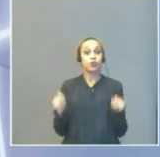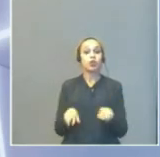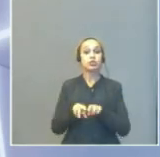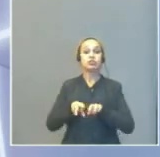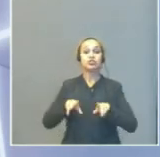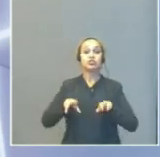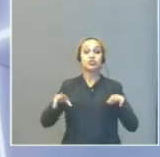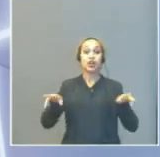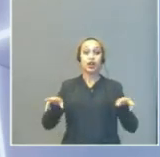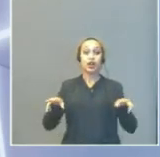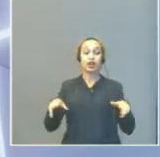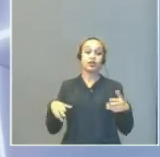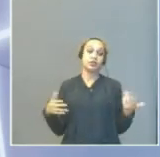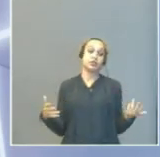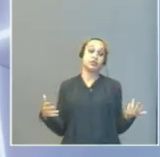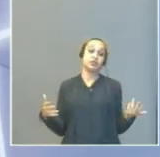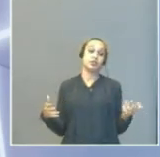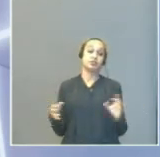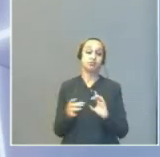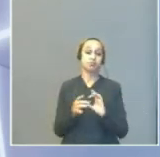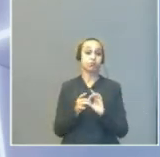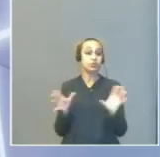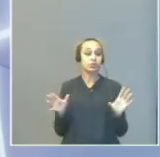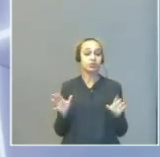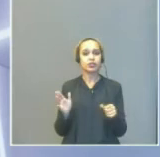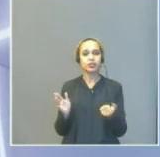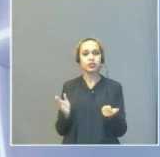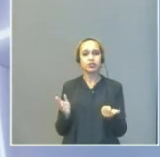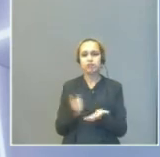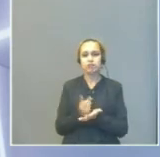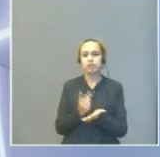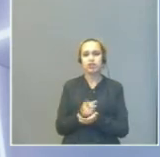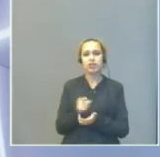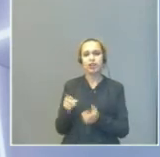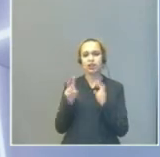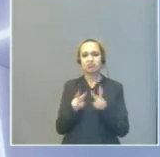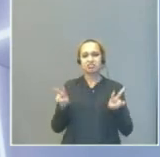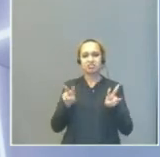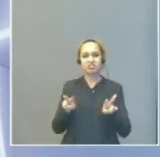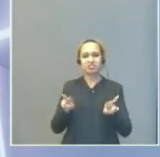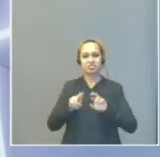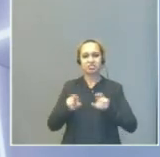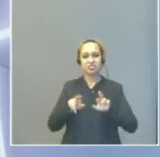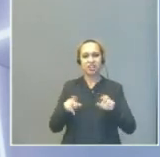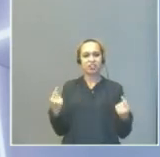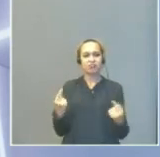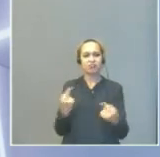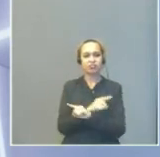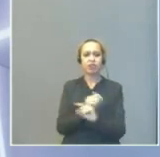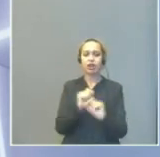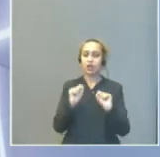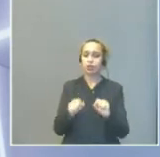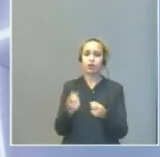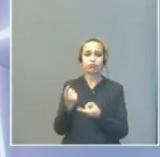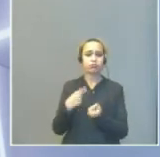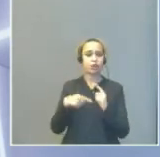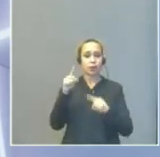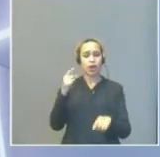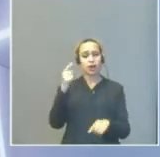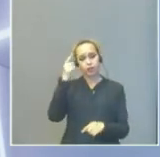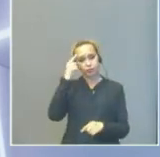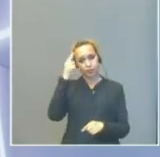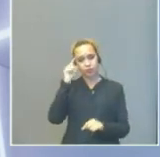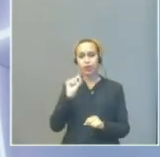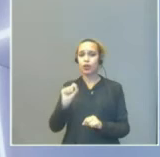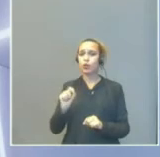that even opposite contradictory views, you know, to thrive and see where that might take us. Have a few